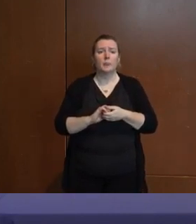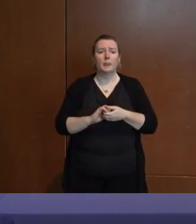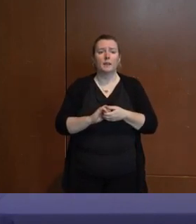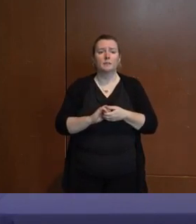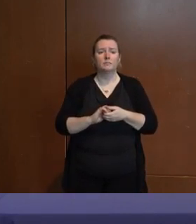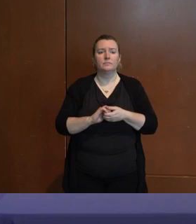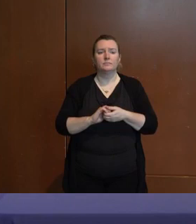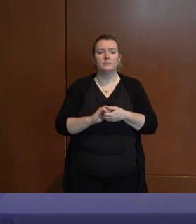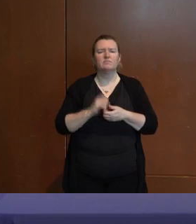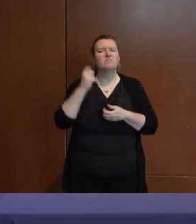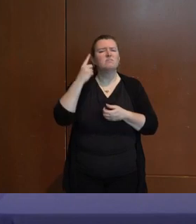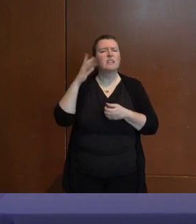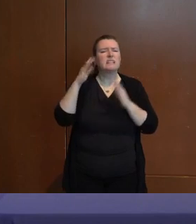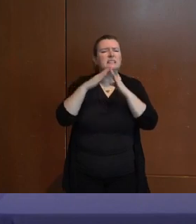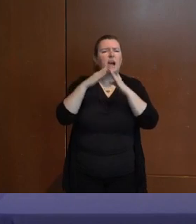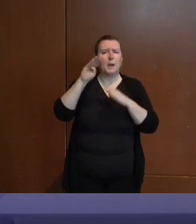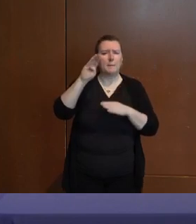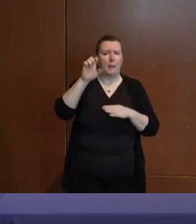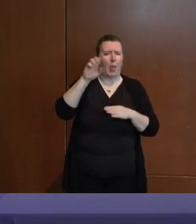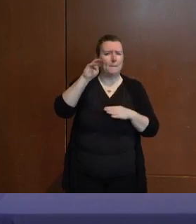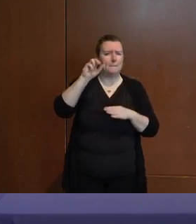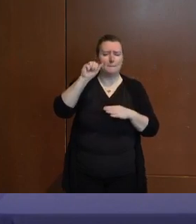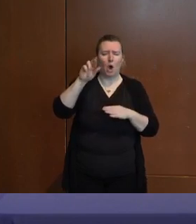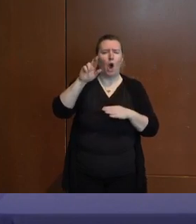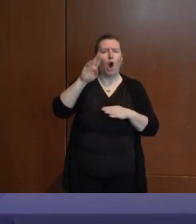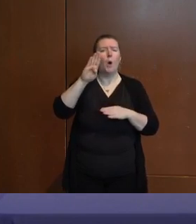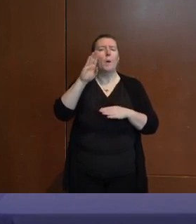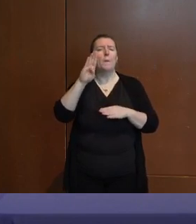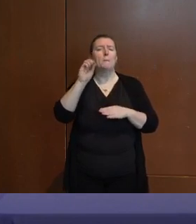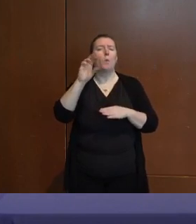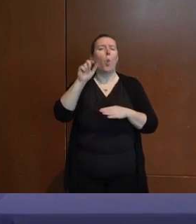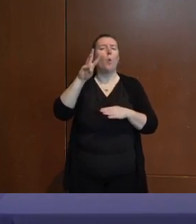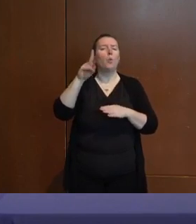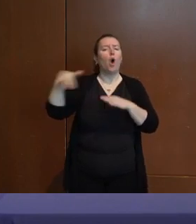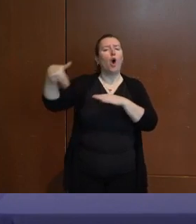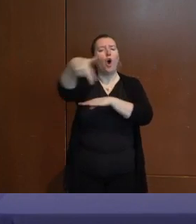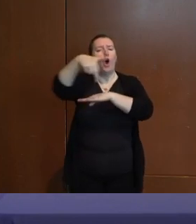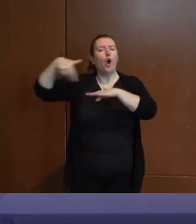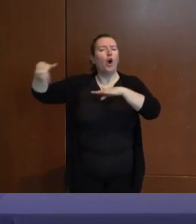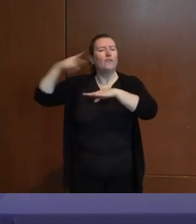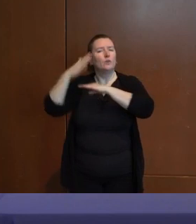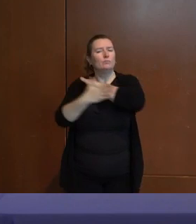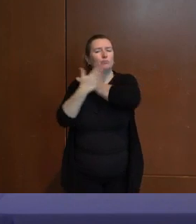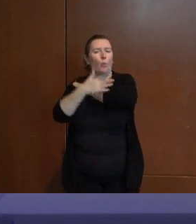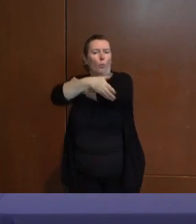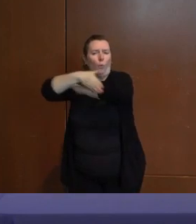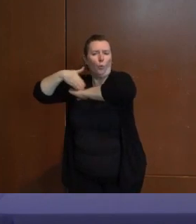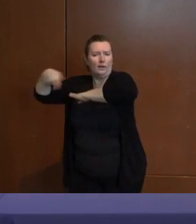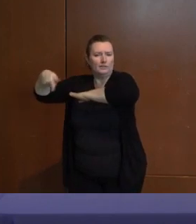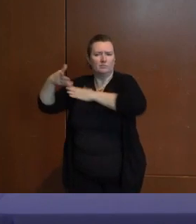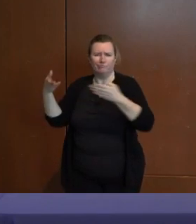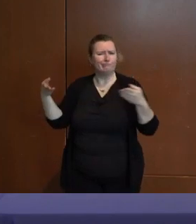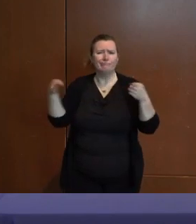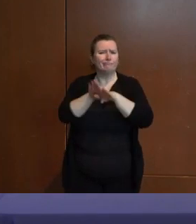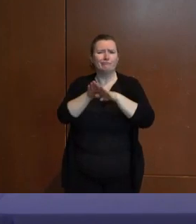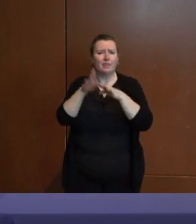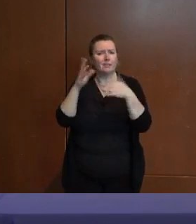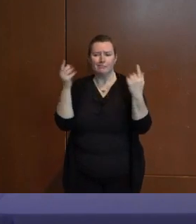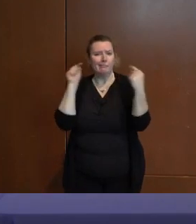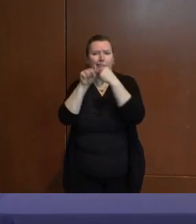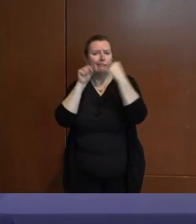Now, if they had another person with them and they were 6 feet apart, one would be in the middle of the road. Yep. And you're seeing this all over where beaches,